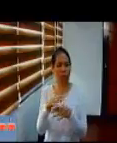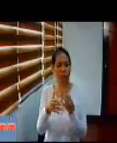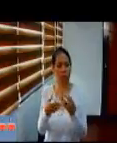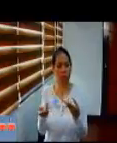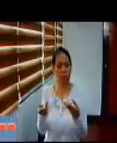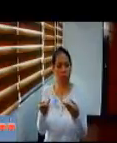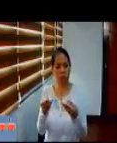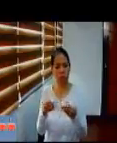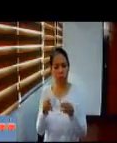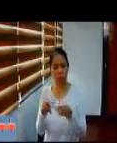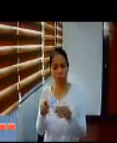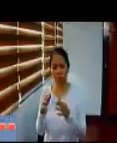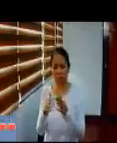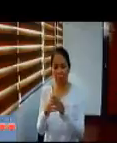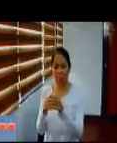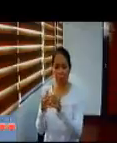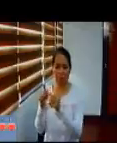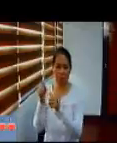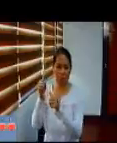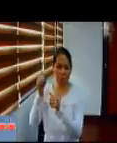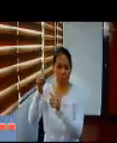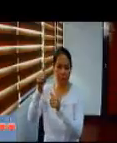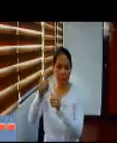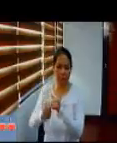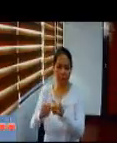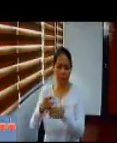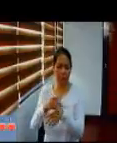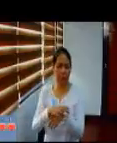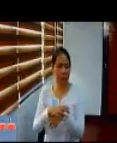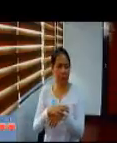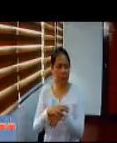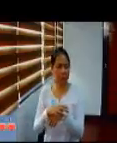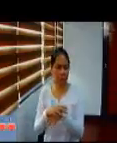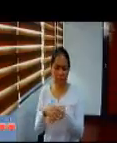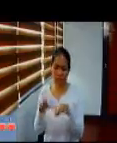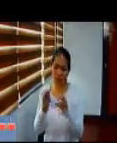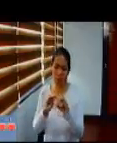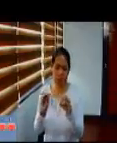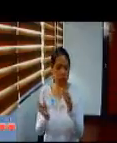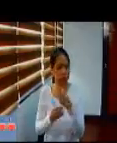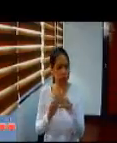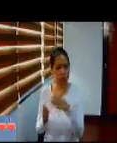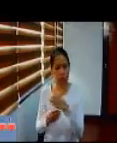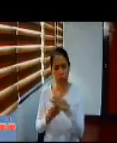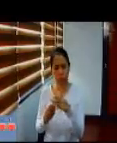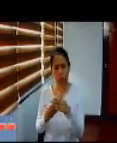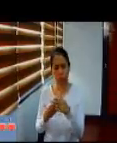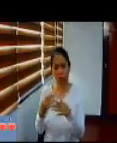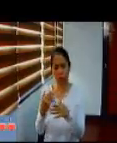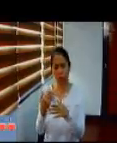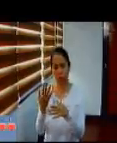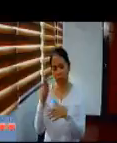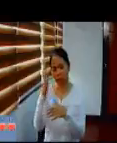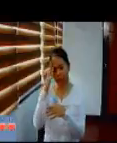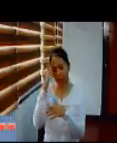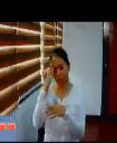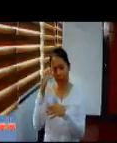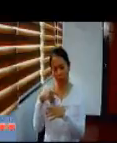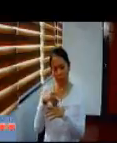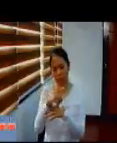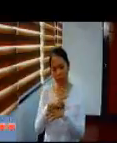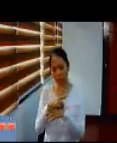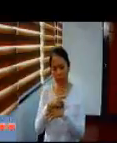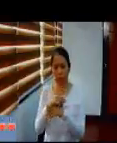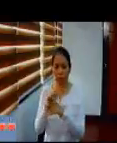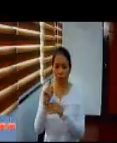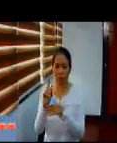this administration. So let's not do anything about it. There's just no basis. But we already know from all of the